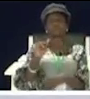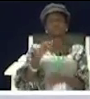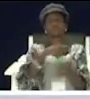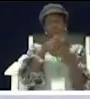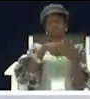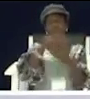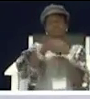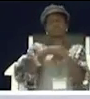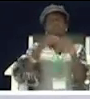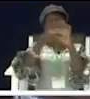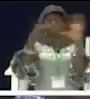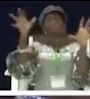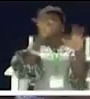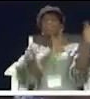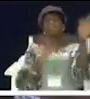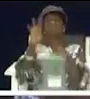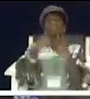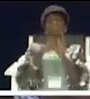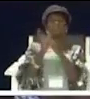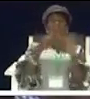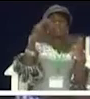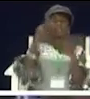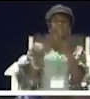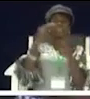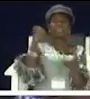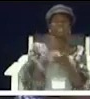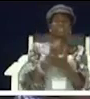tonight release your mercy.